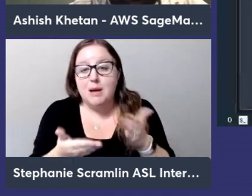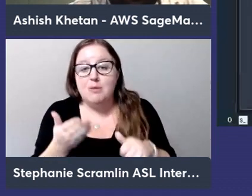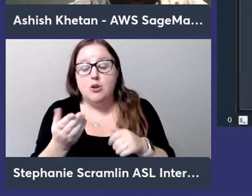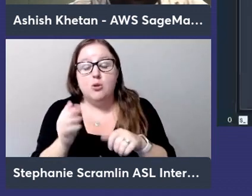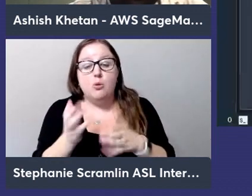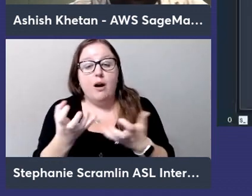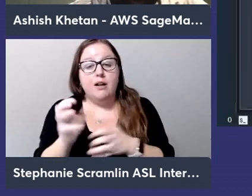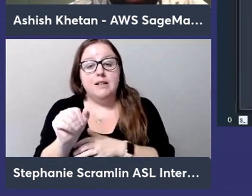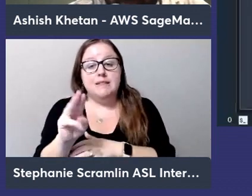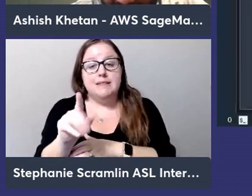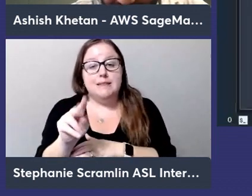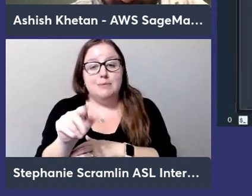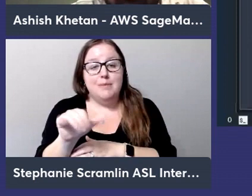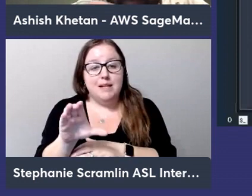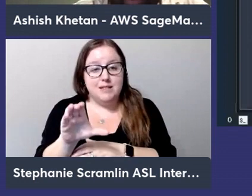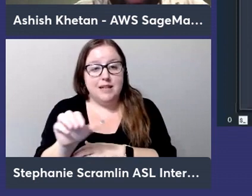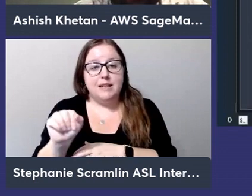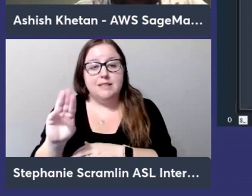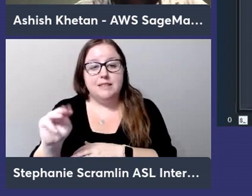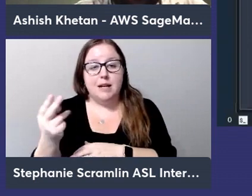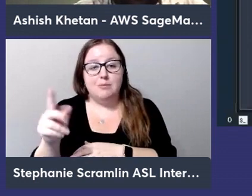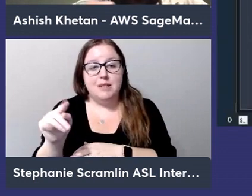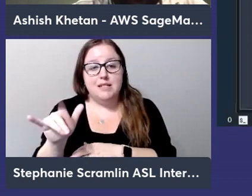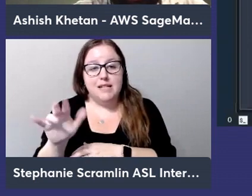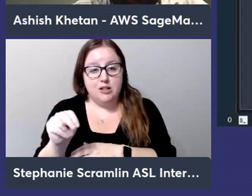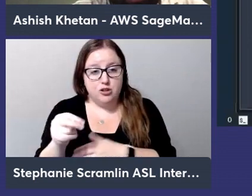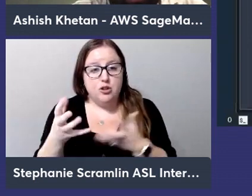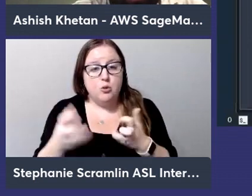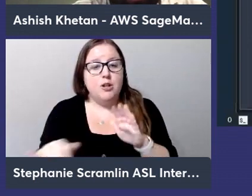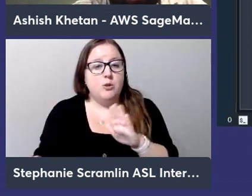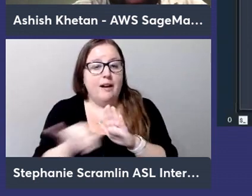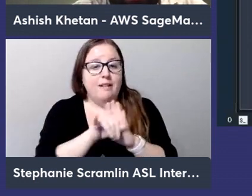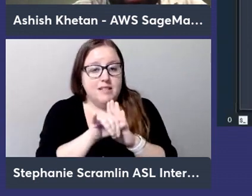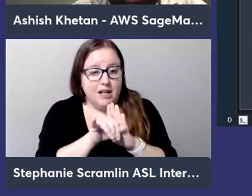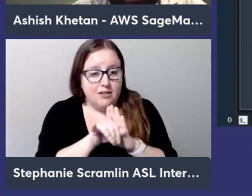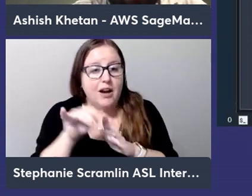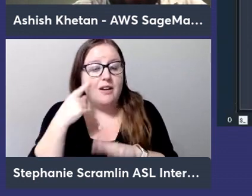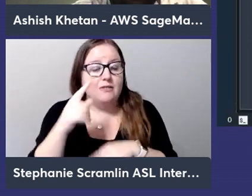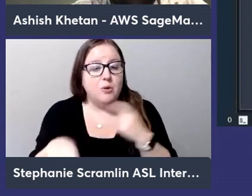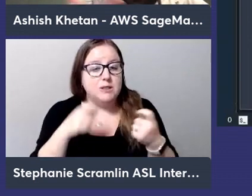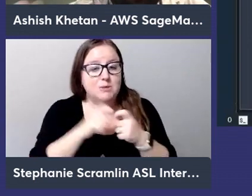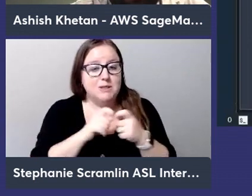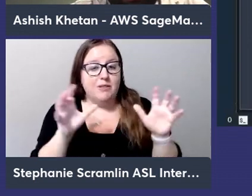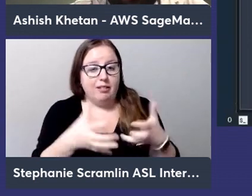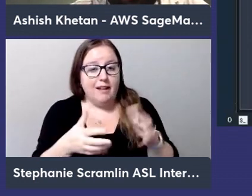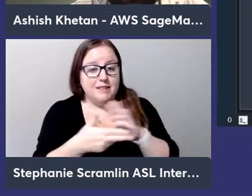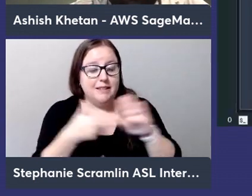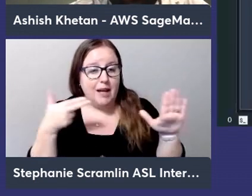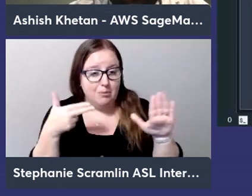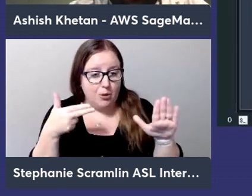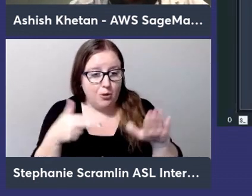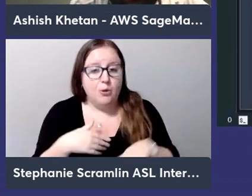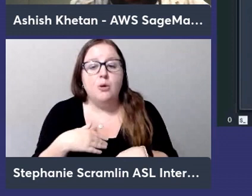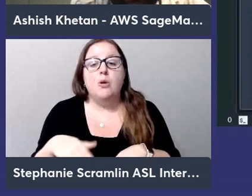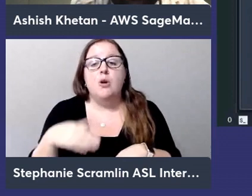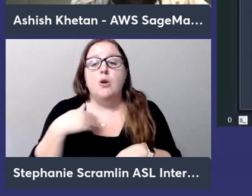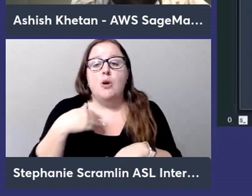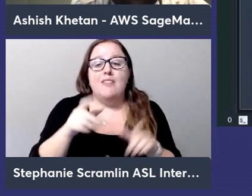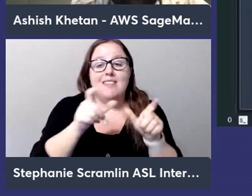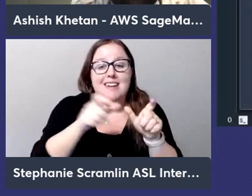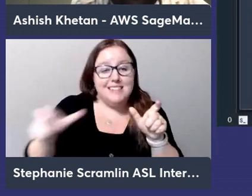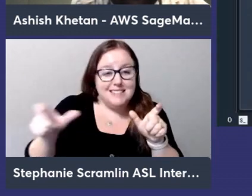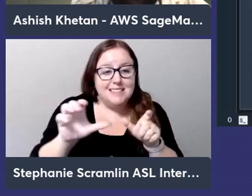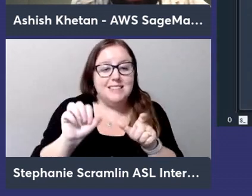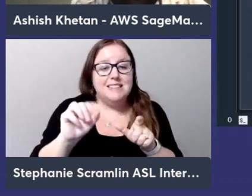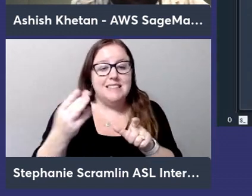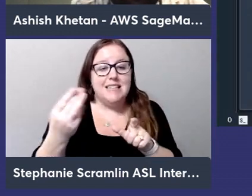pixels of the image to be identified corresponding to the particular class label. You have instance segmentation. And not